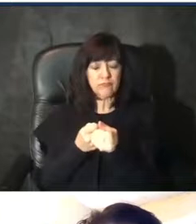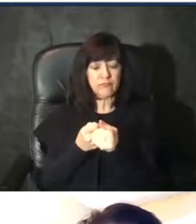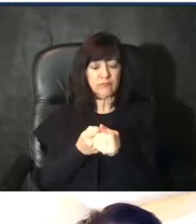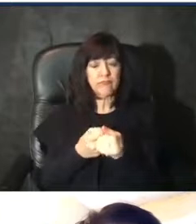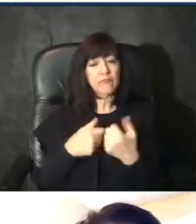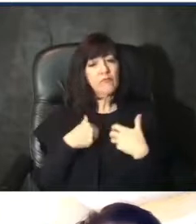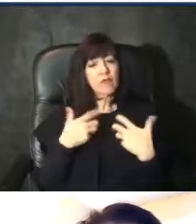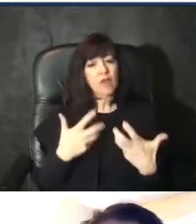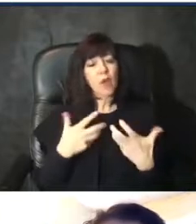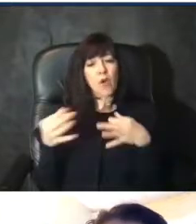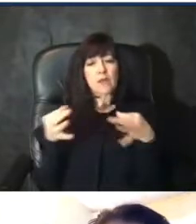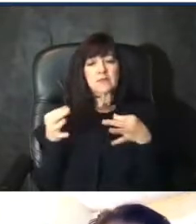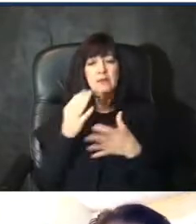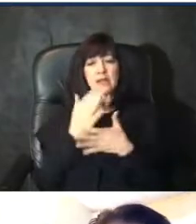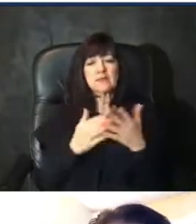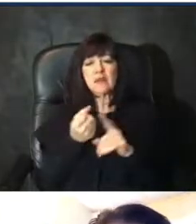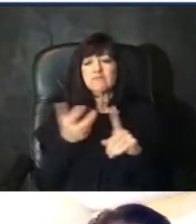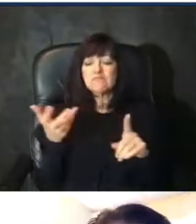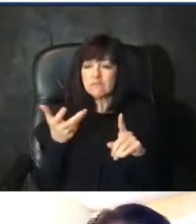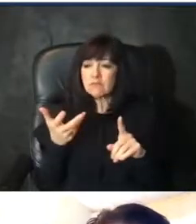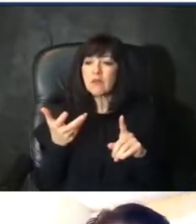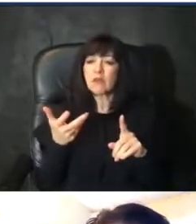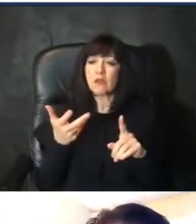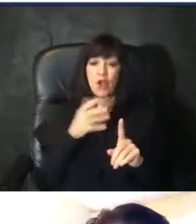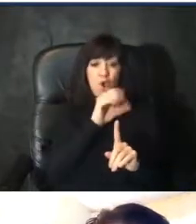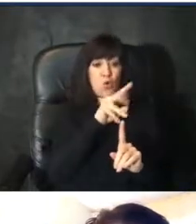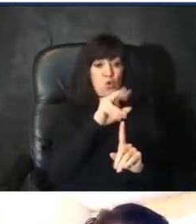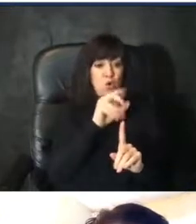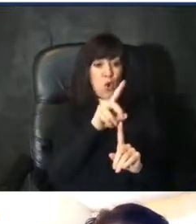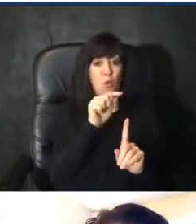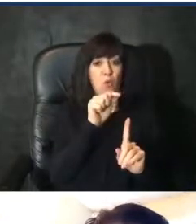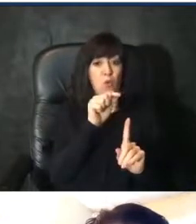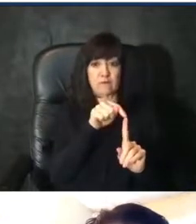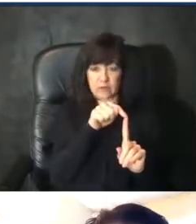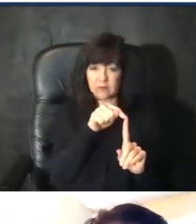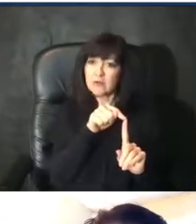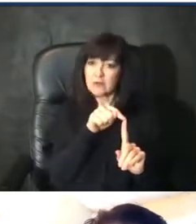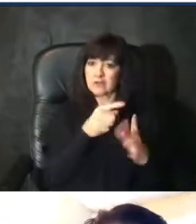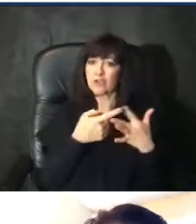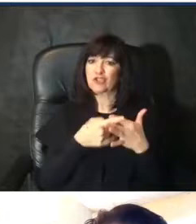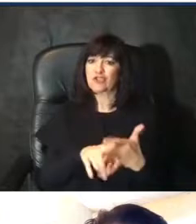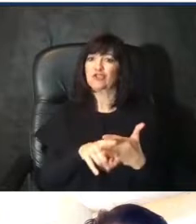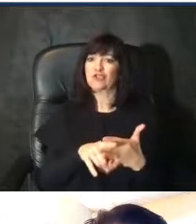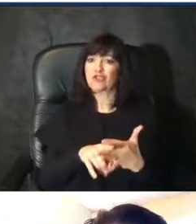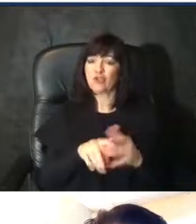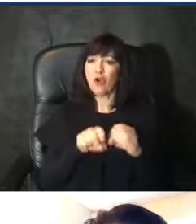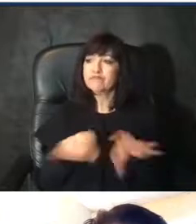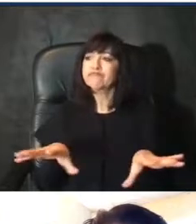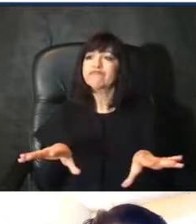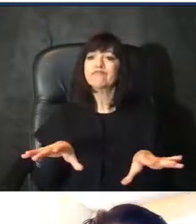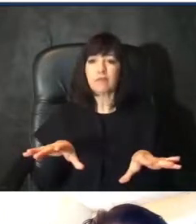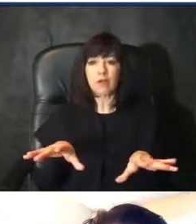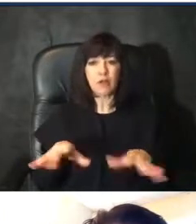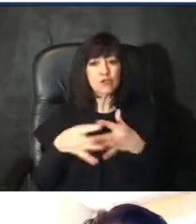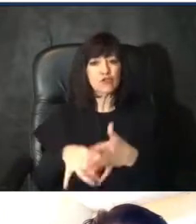are, why COVID in particular raises this as an important issue to discuss. And what I